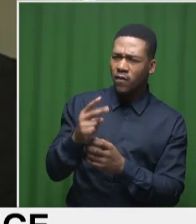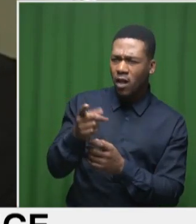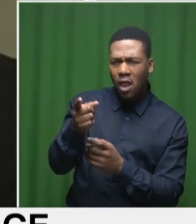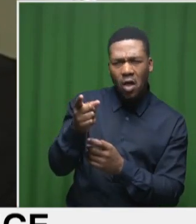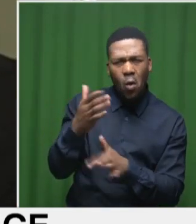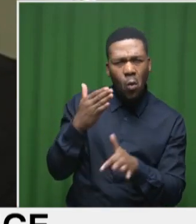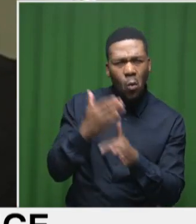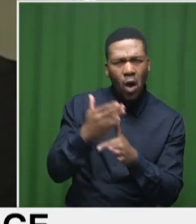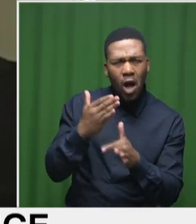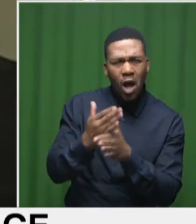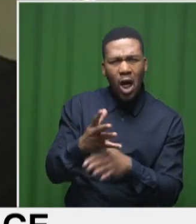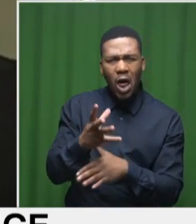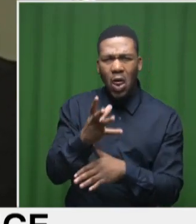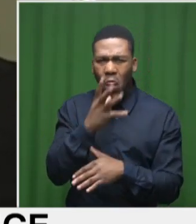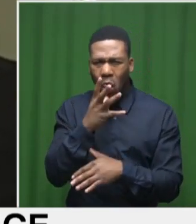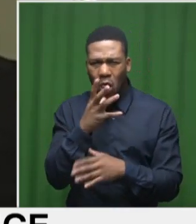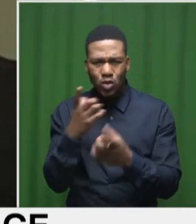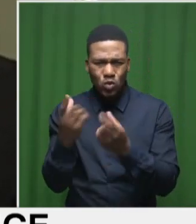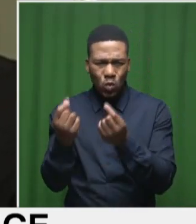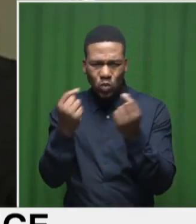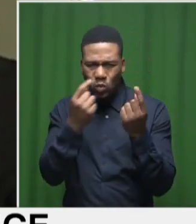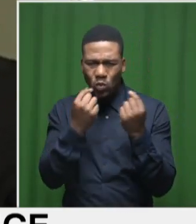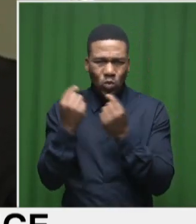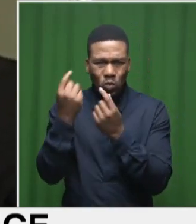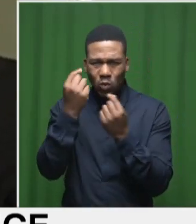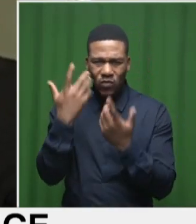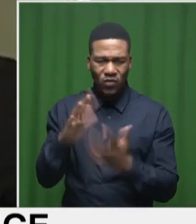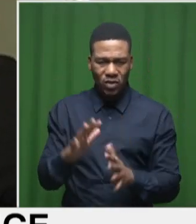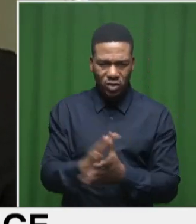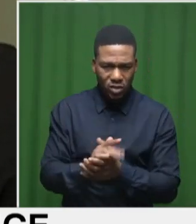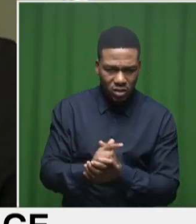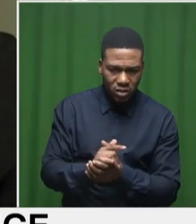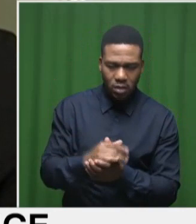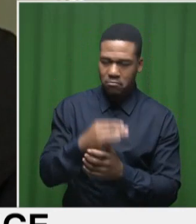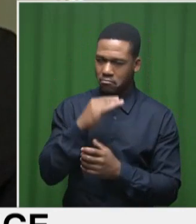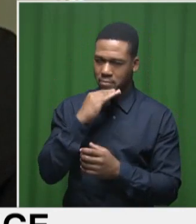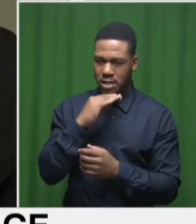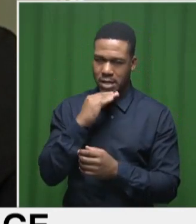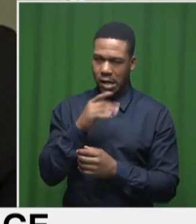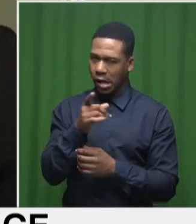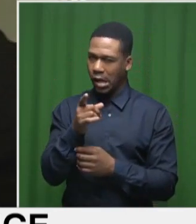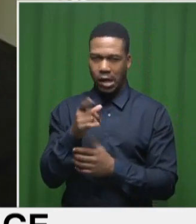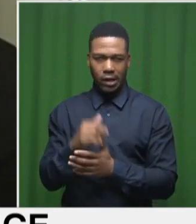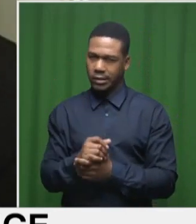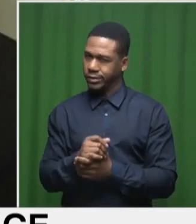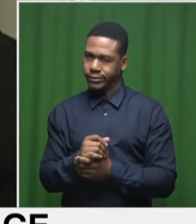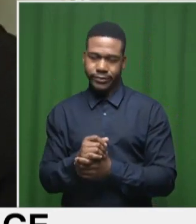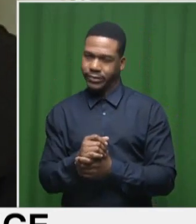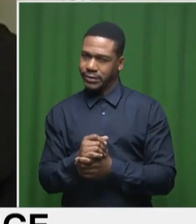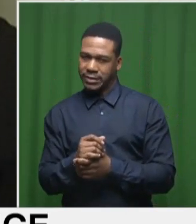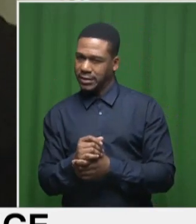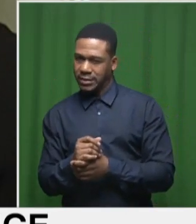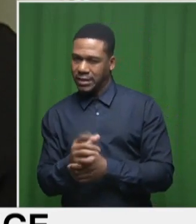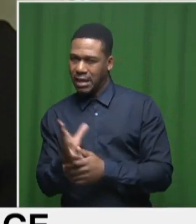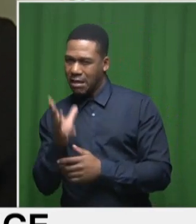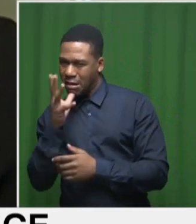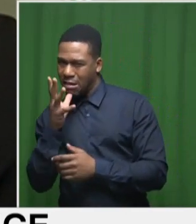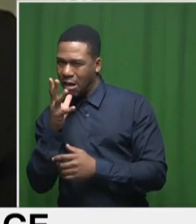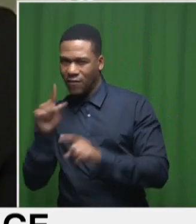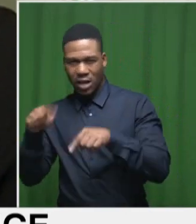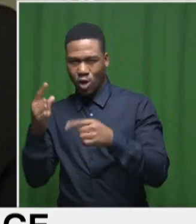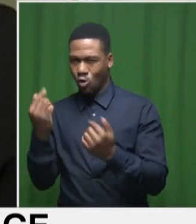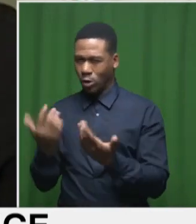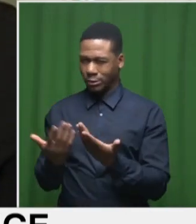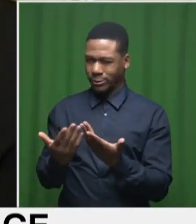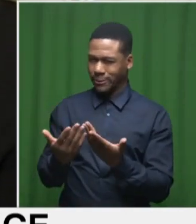done, it shows you that they're probably not very good at judging when too much is too much. So these are the things